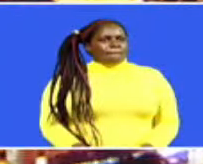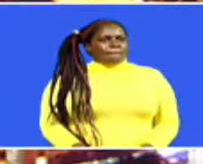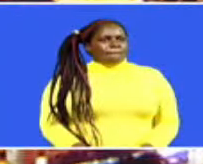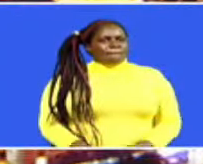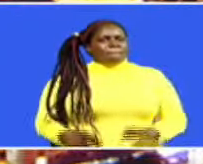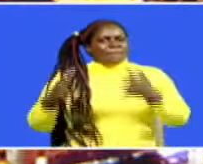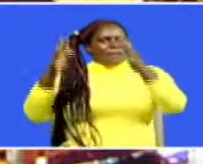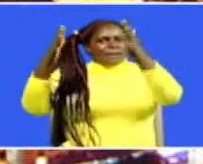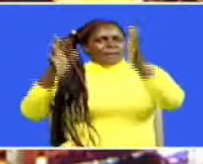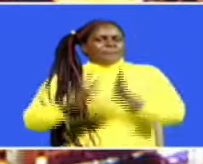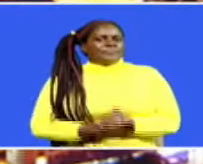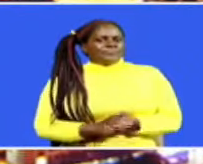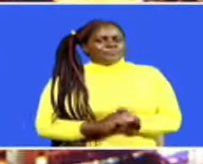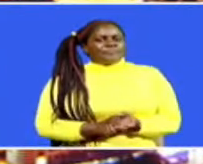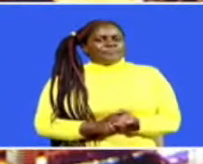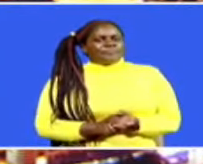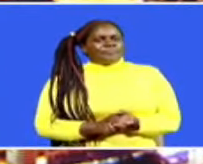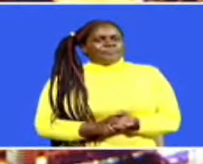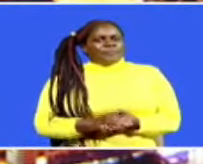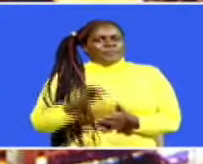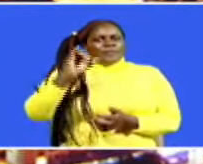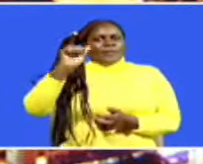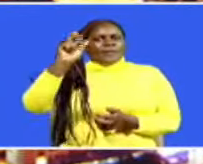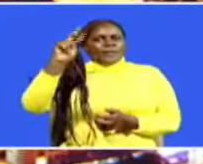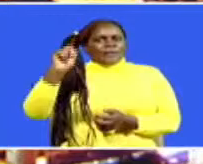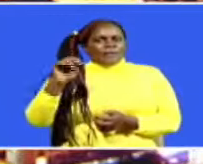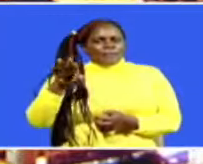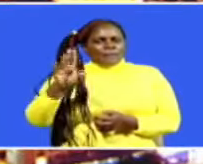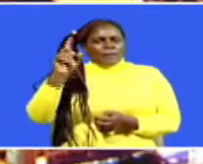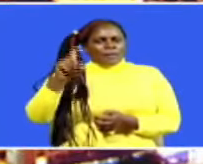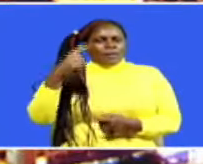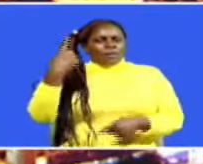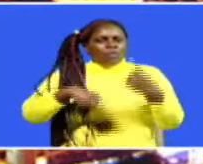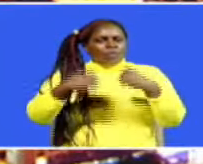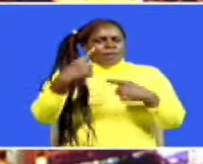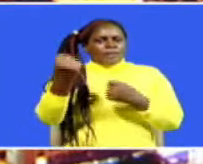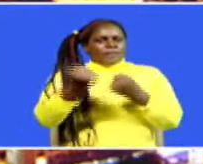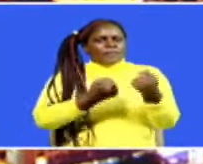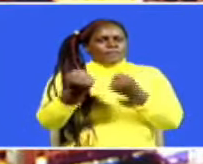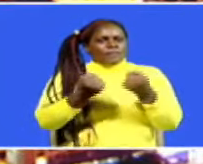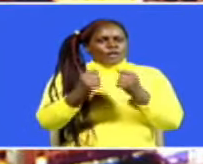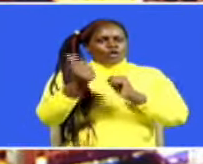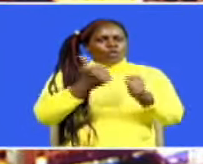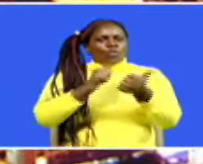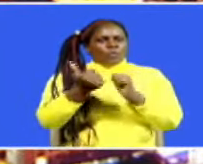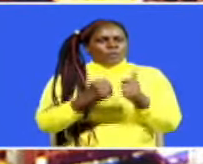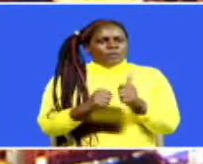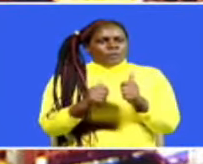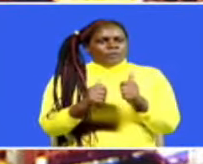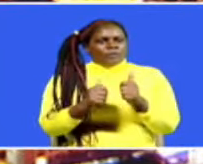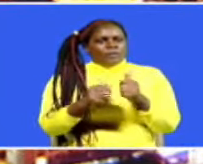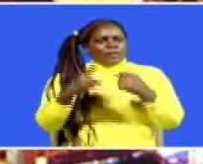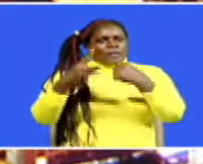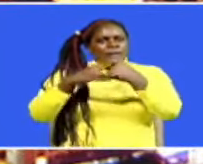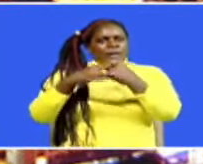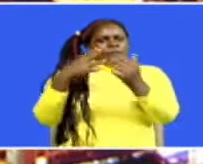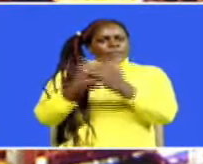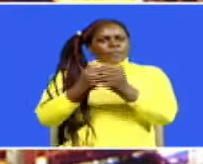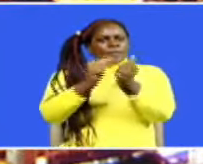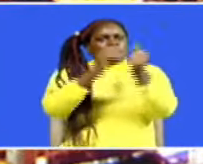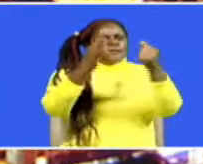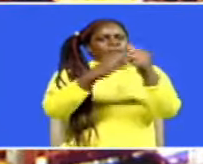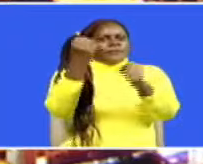Well done to our athletes there. Ian Duncan is eager to win the Safari Classic Rally running from the 9th to the 18th of